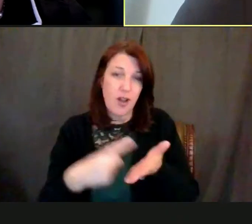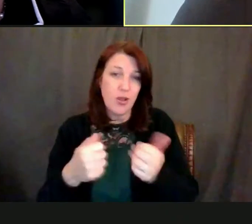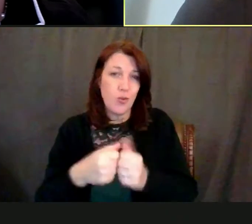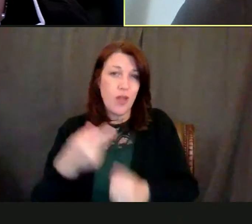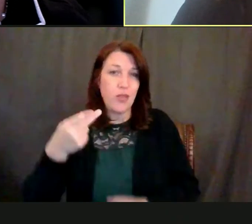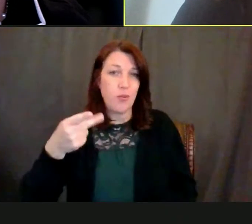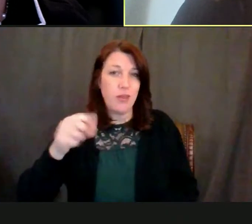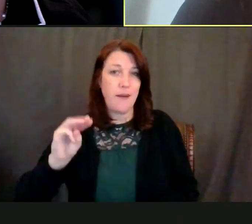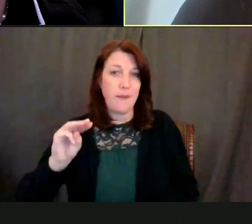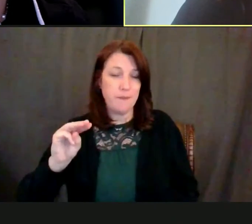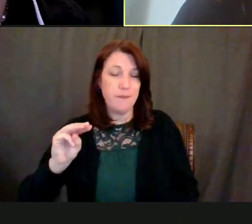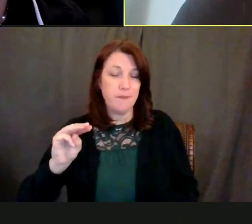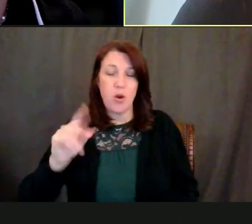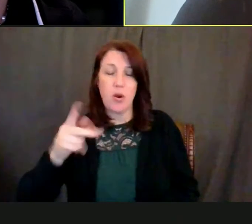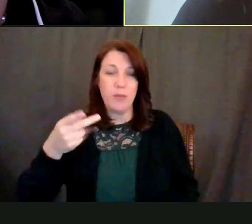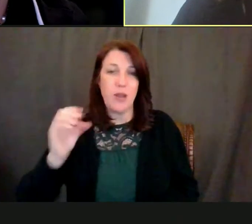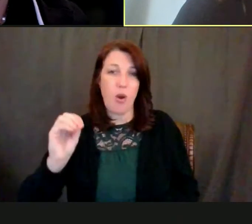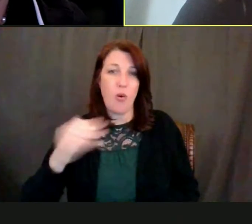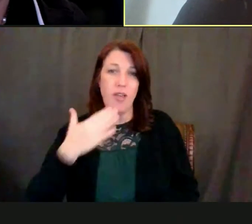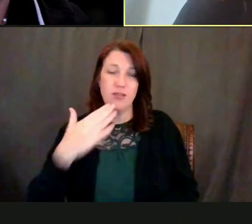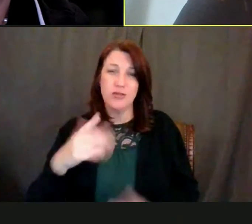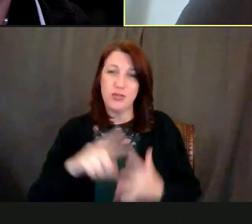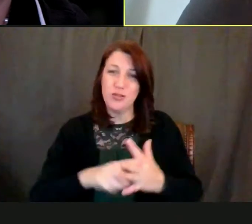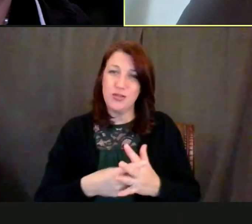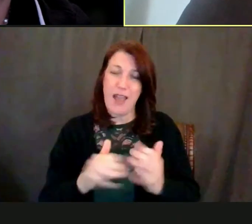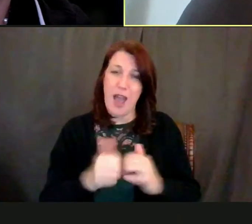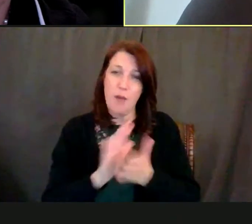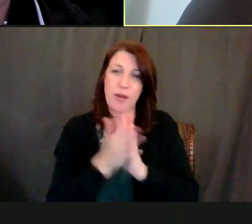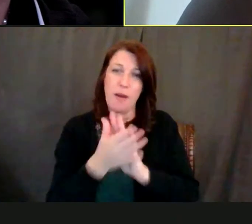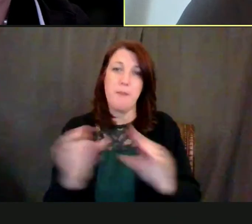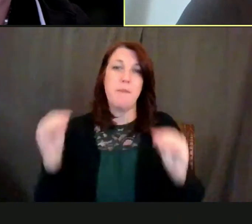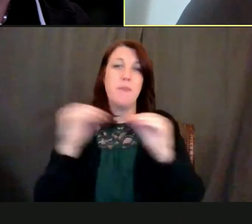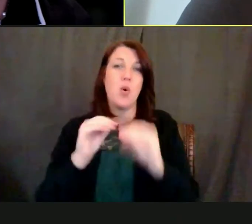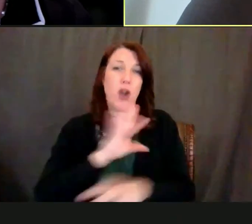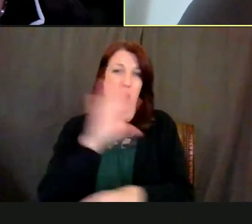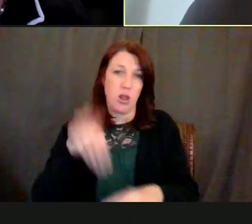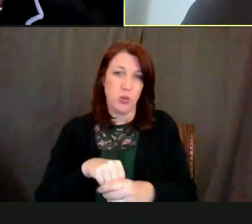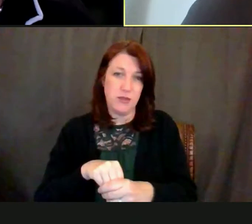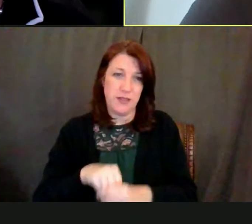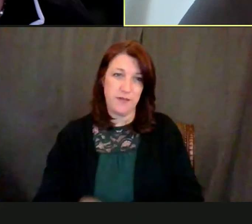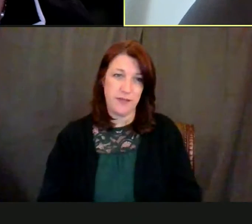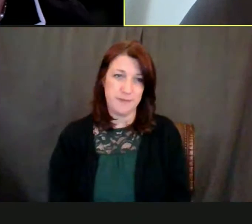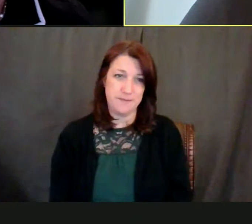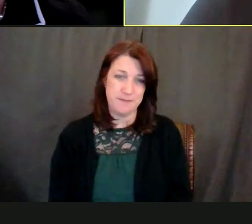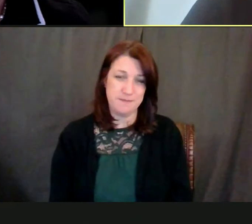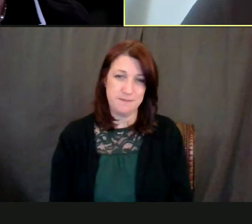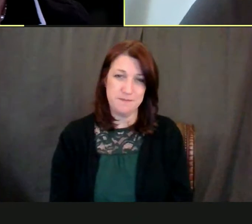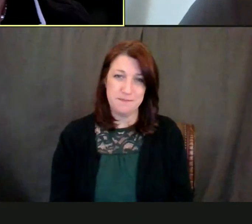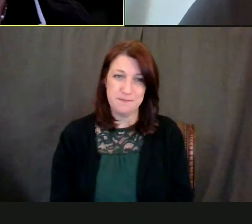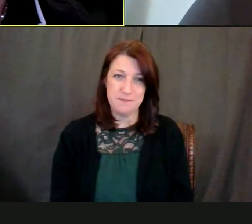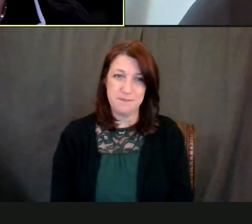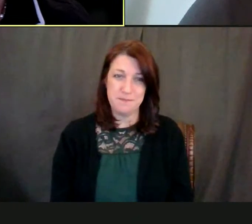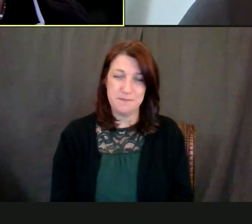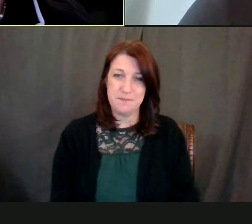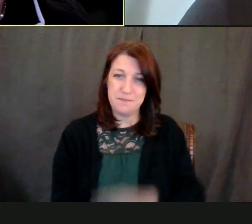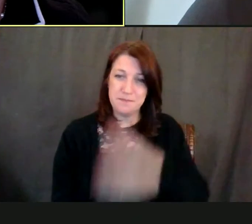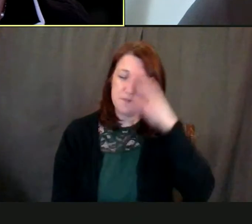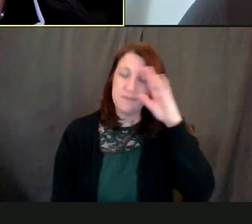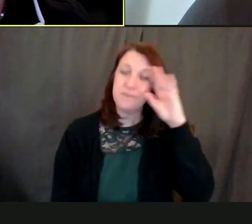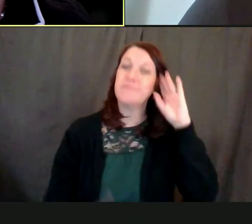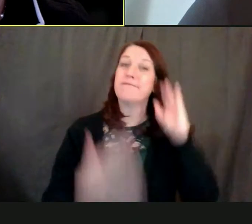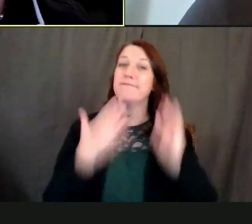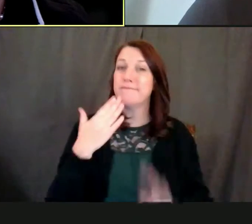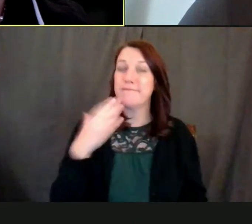is a good place to start about how you can make your research more inclusive. Great, thank you. Another question